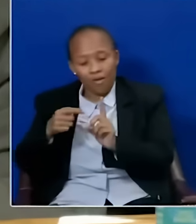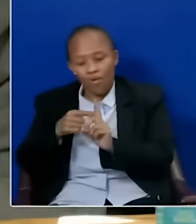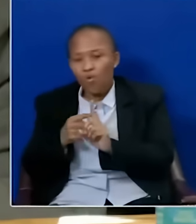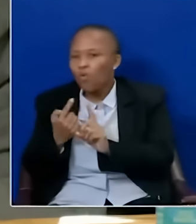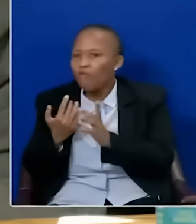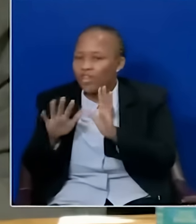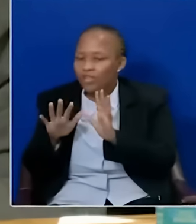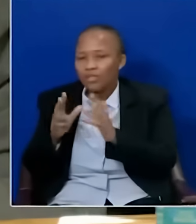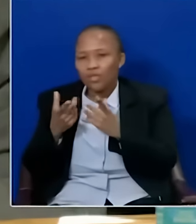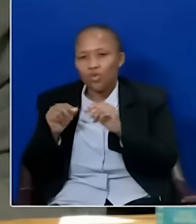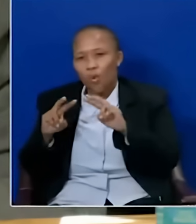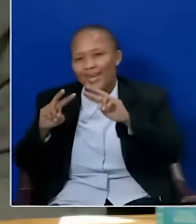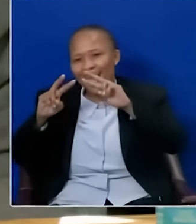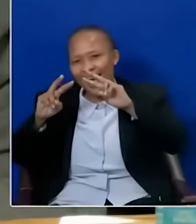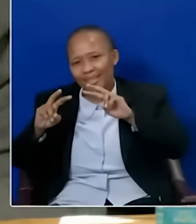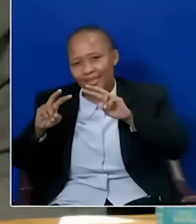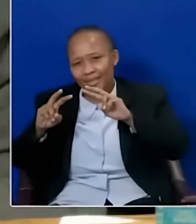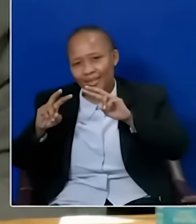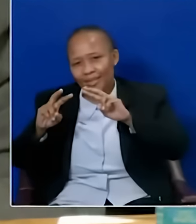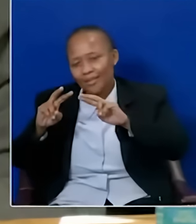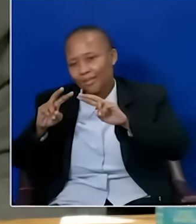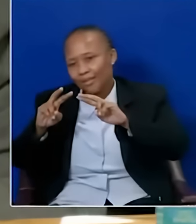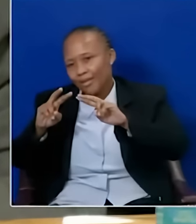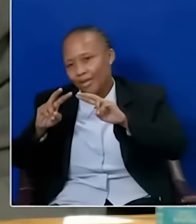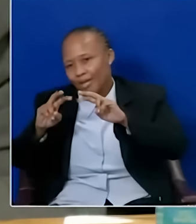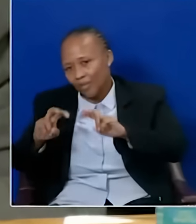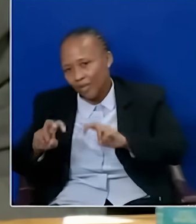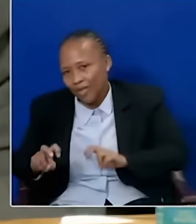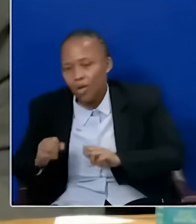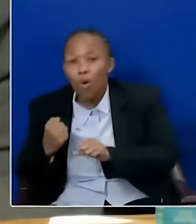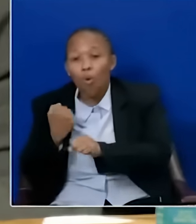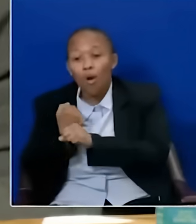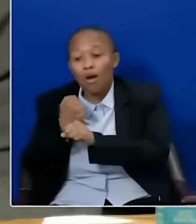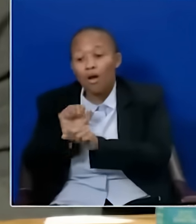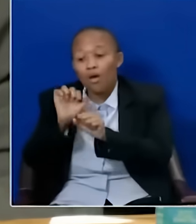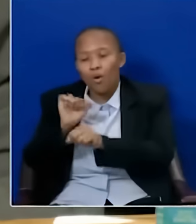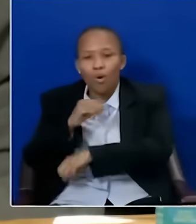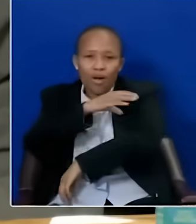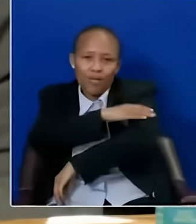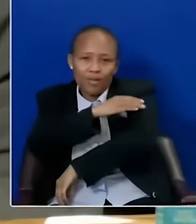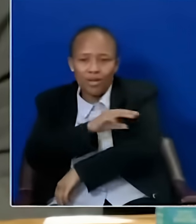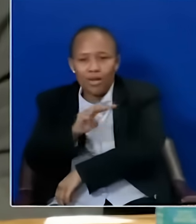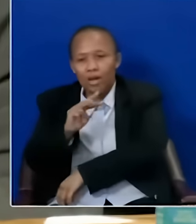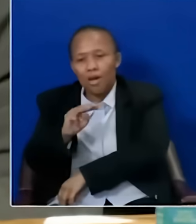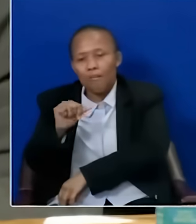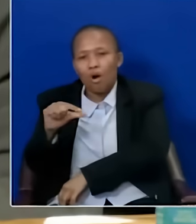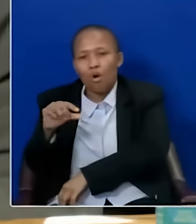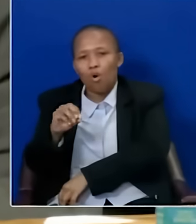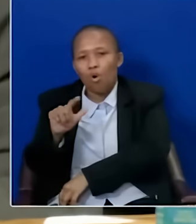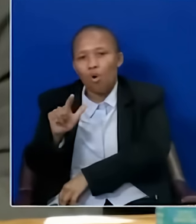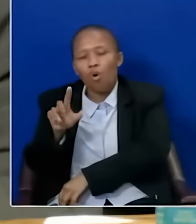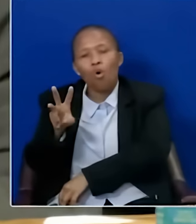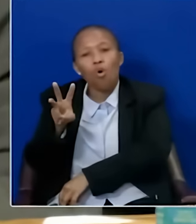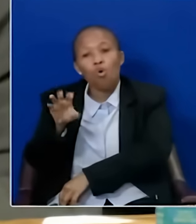the working notes of Captain Makgotwe. We don't have them in this file, but you have inspected them, and what you saw, you